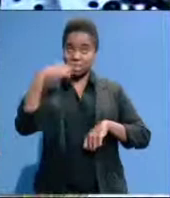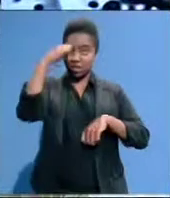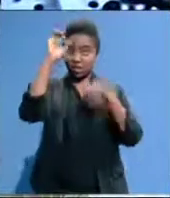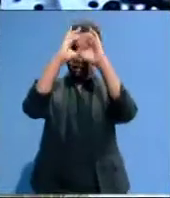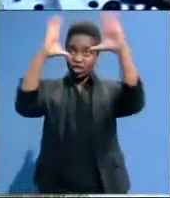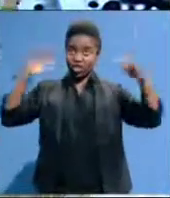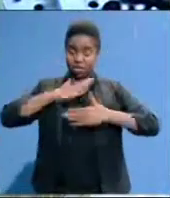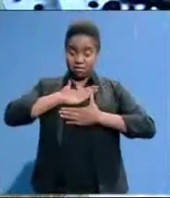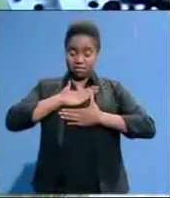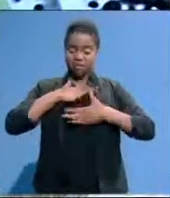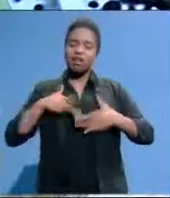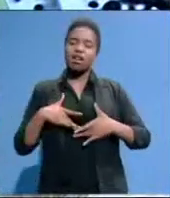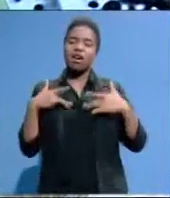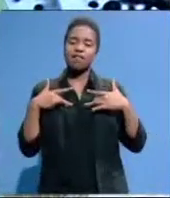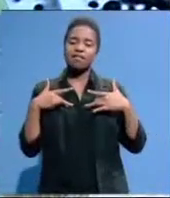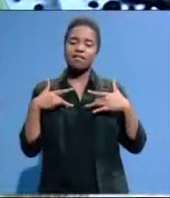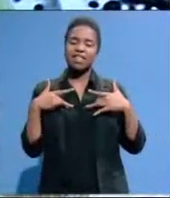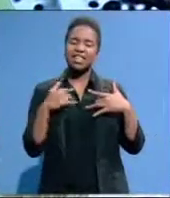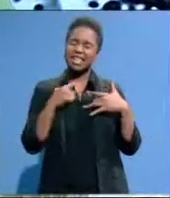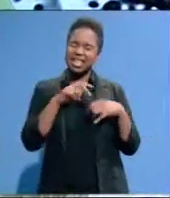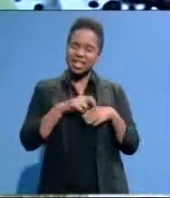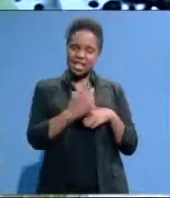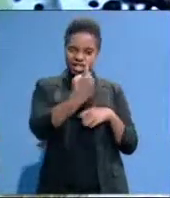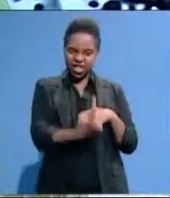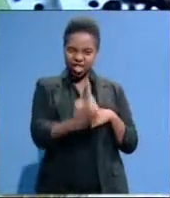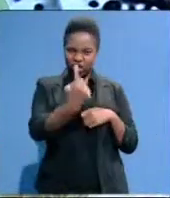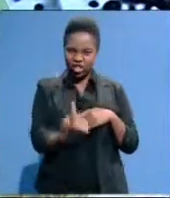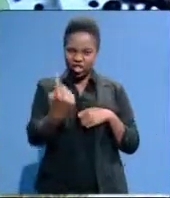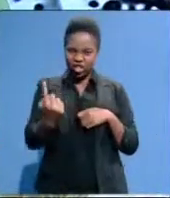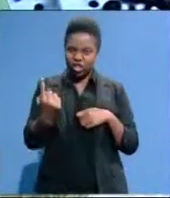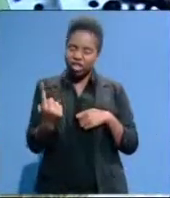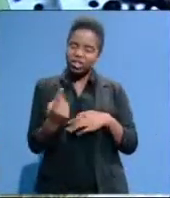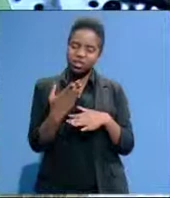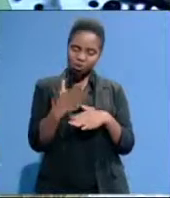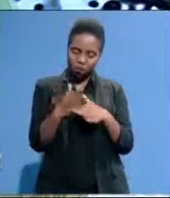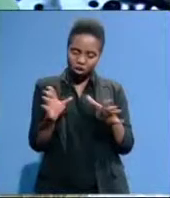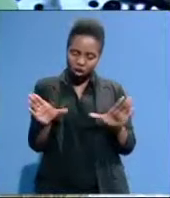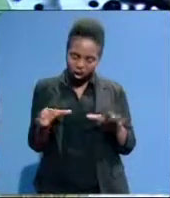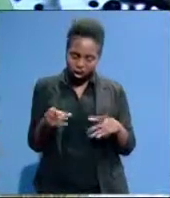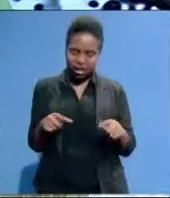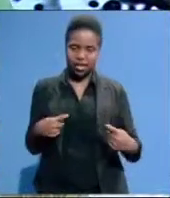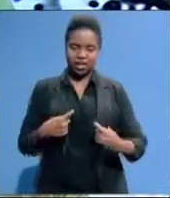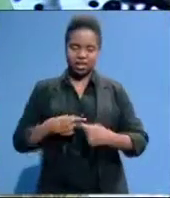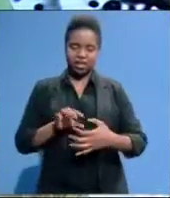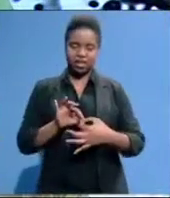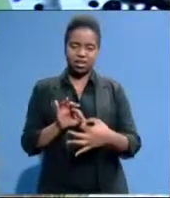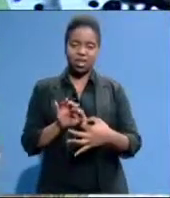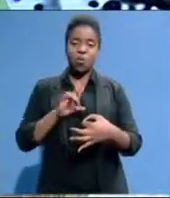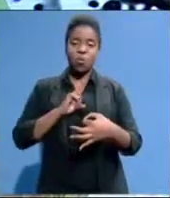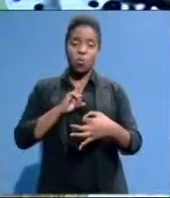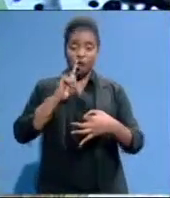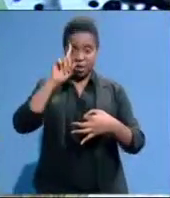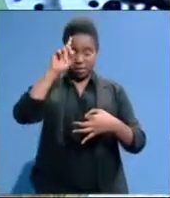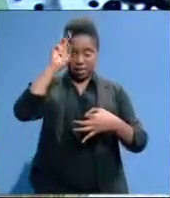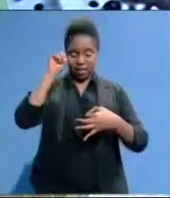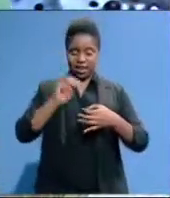life. You know, you have to know, I think it's going to take each and every South African to kind of make it work, because now we are getting into a post-Mandela South Africa. We never thought